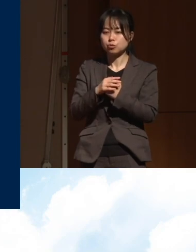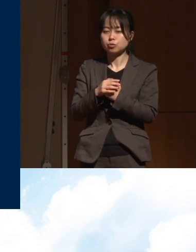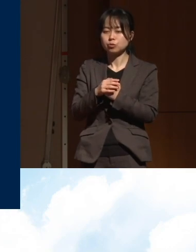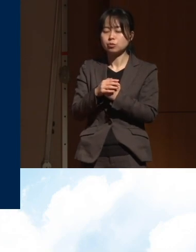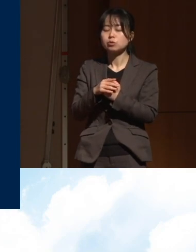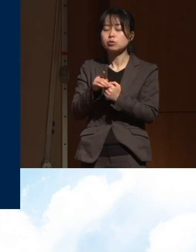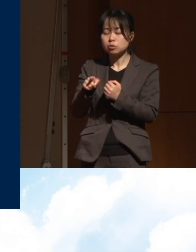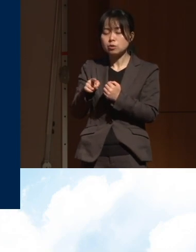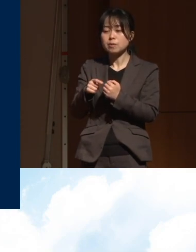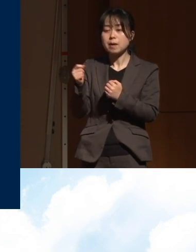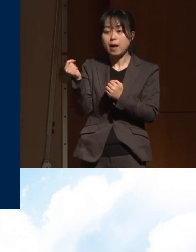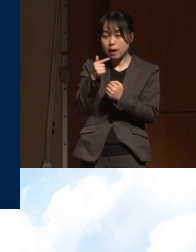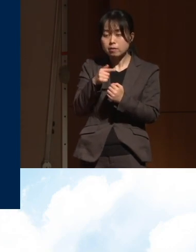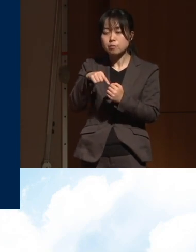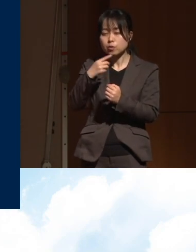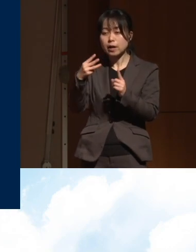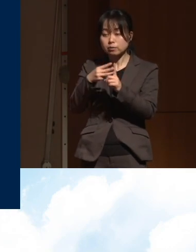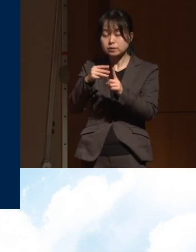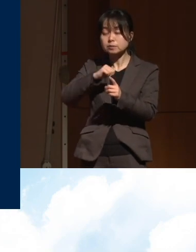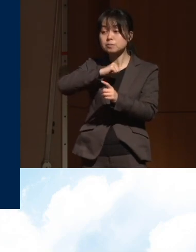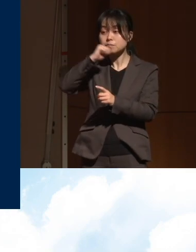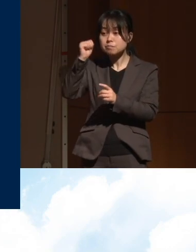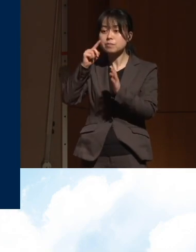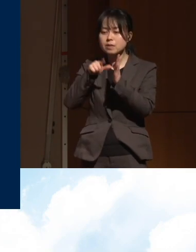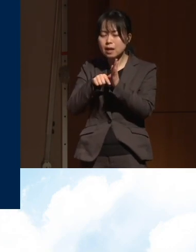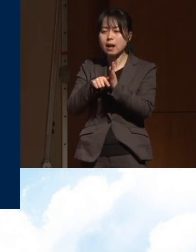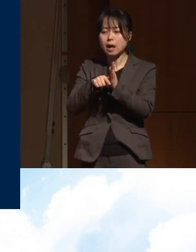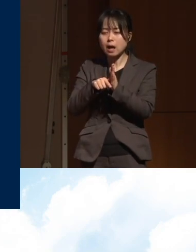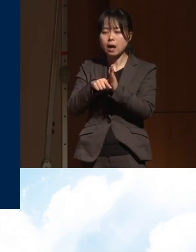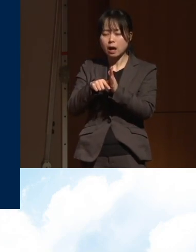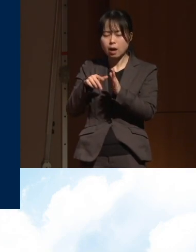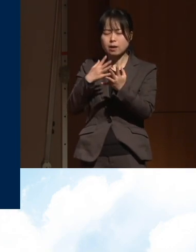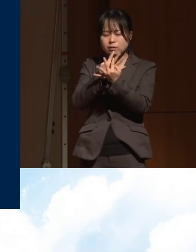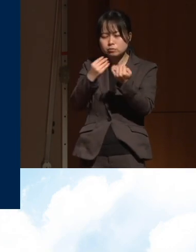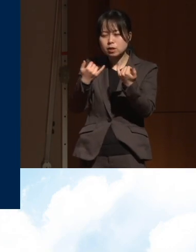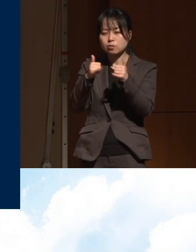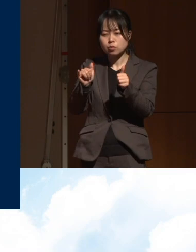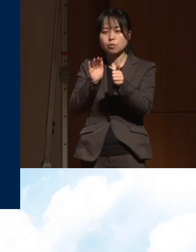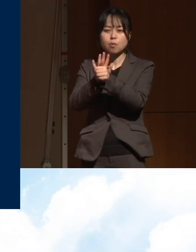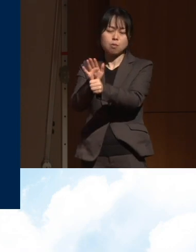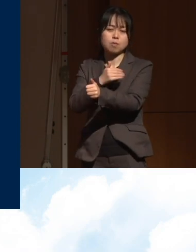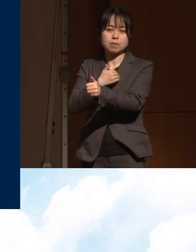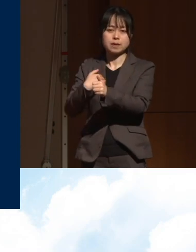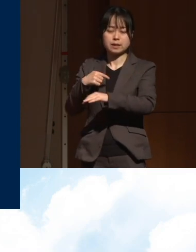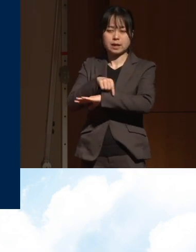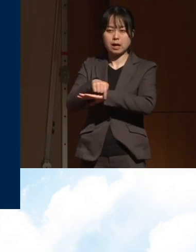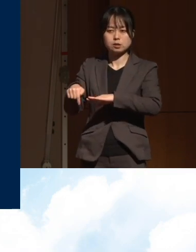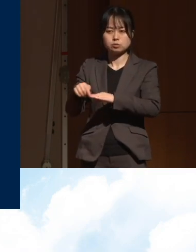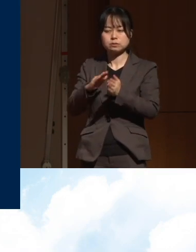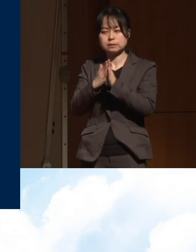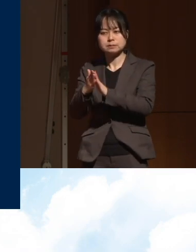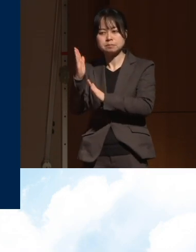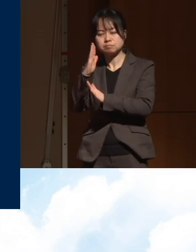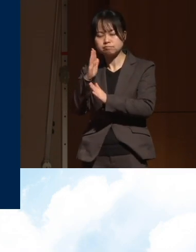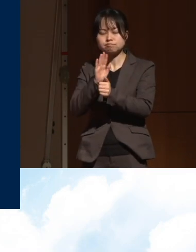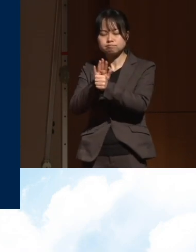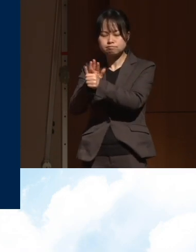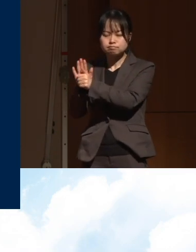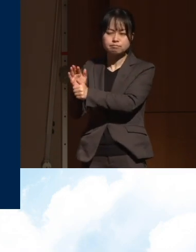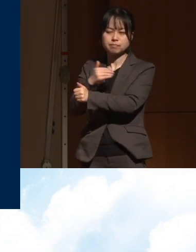the economic damage that we could have prevented if we had been able to begin rolling out a vaccine that much